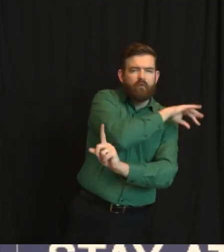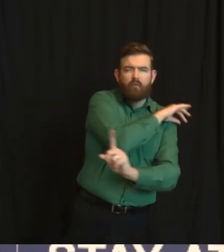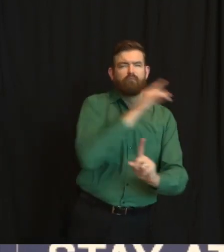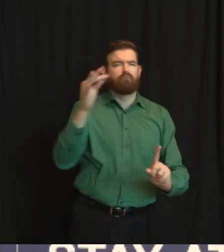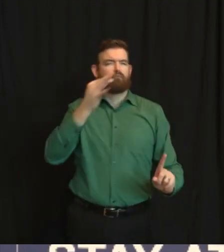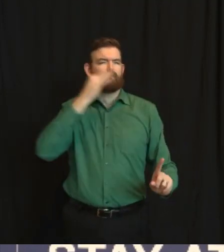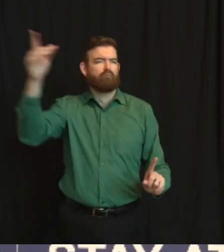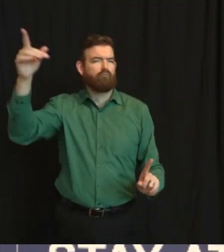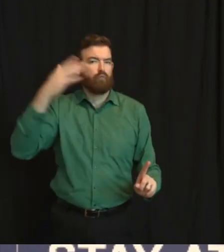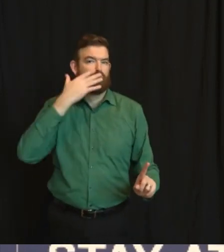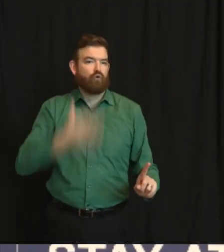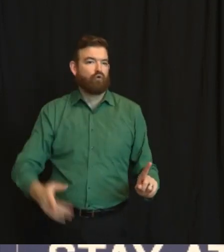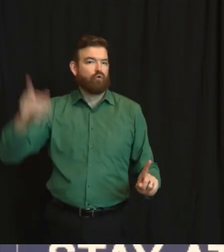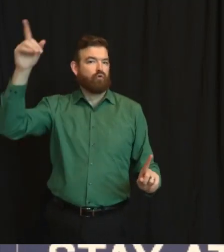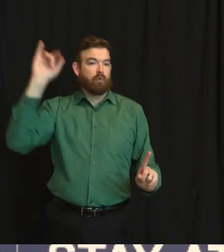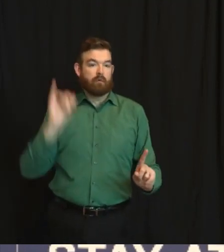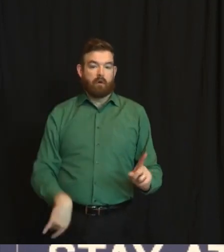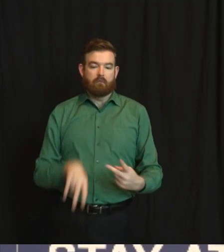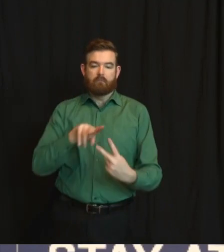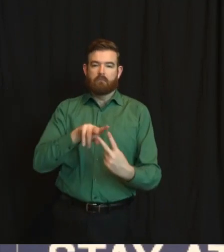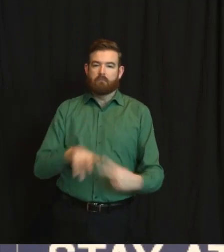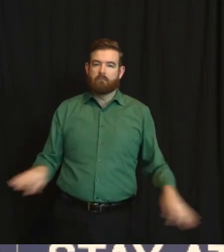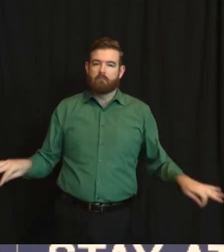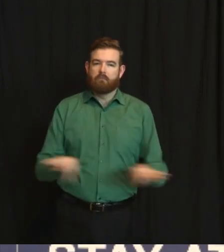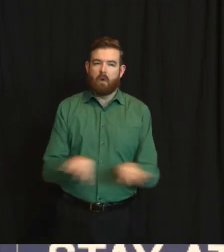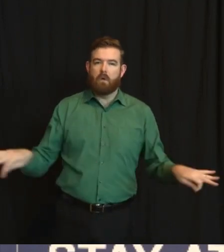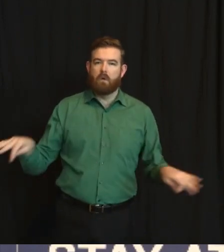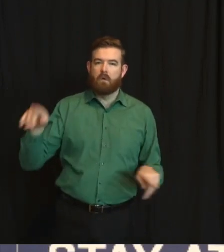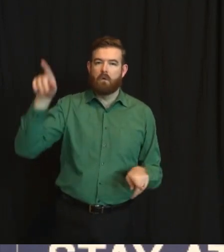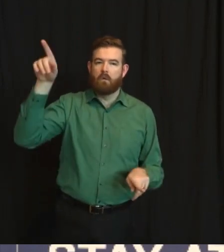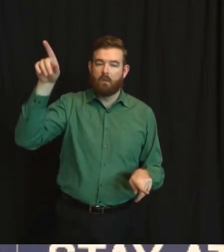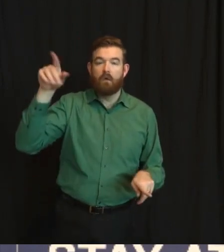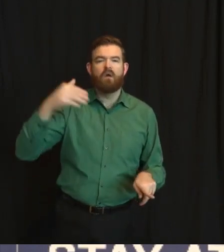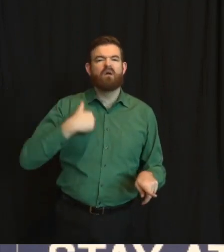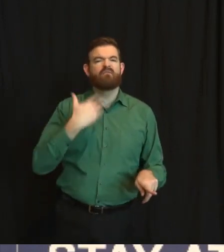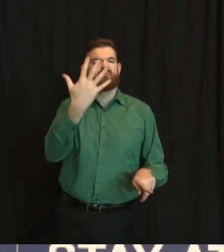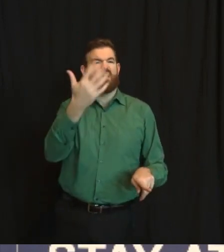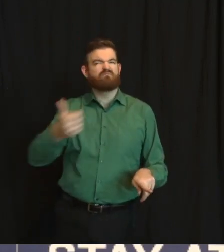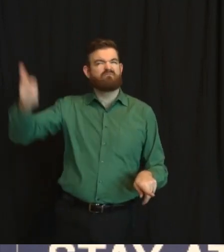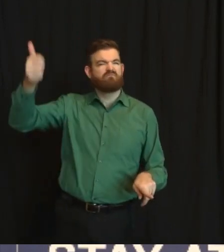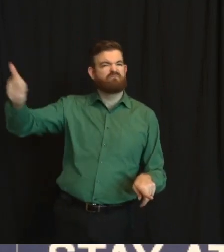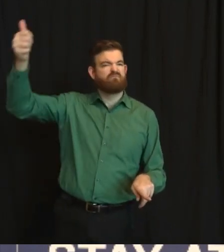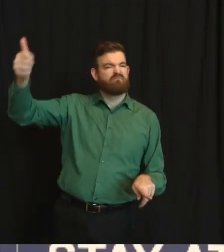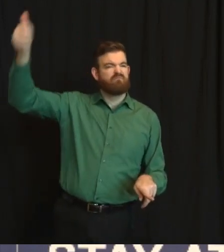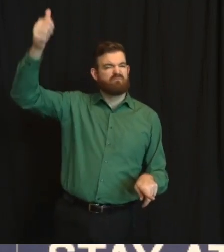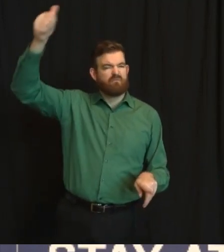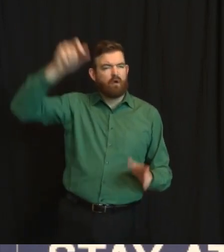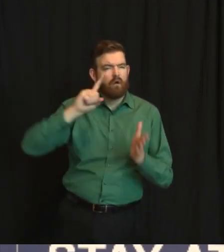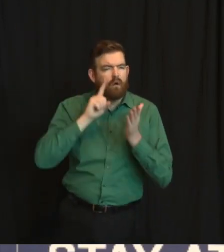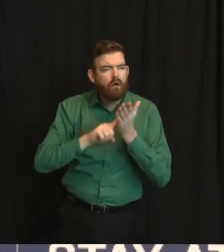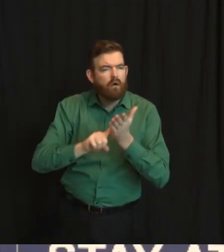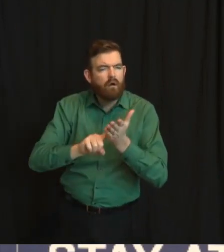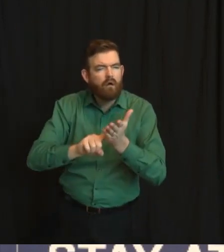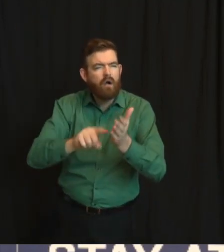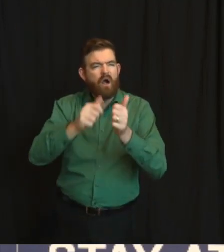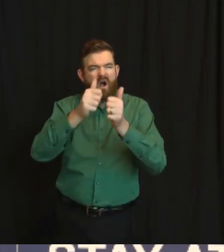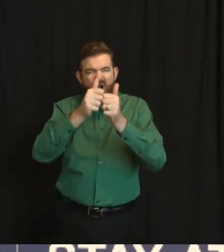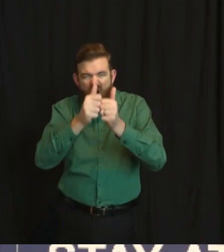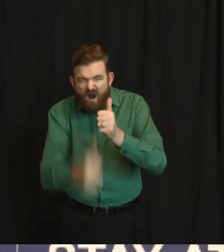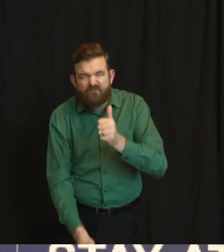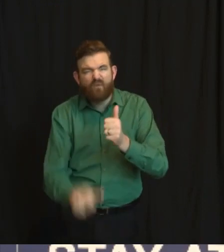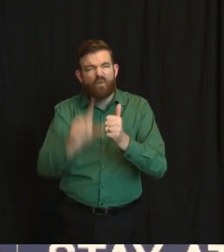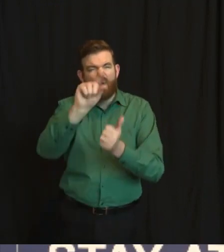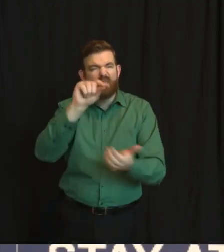contact tracing, using a team of 5 officers for every 20,000 members of the community to